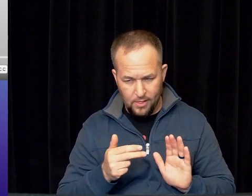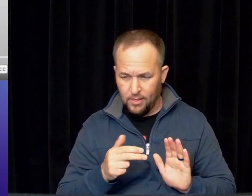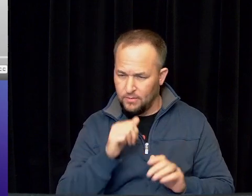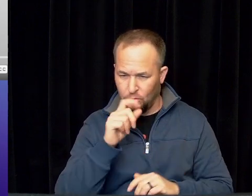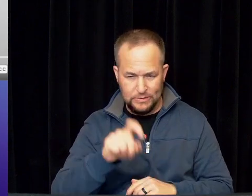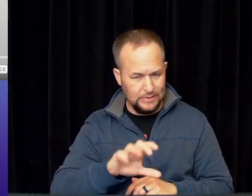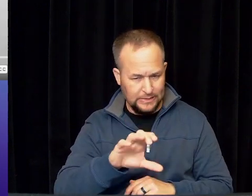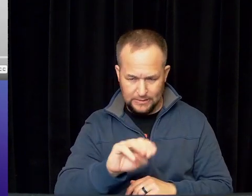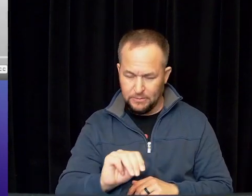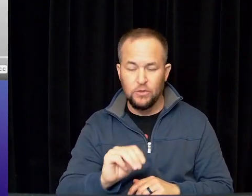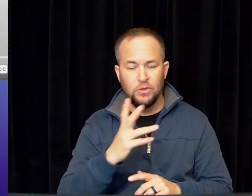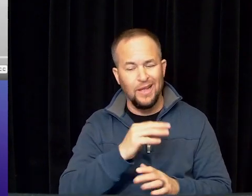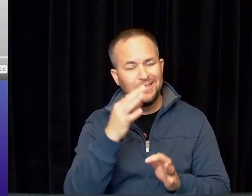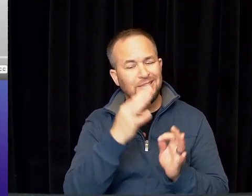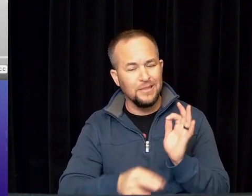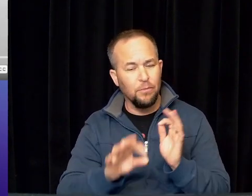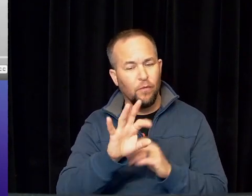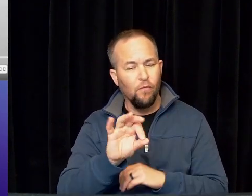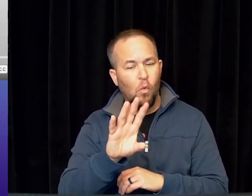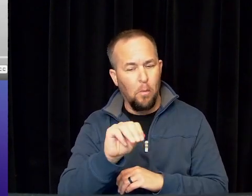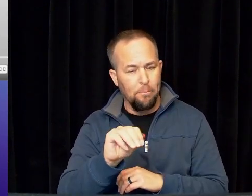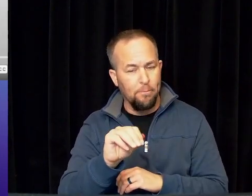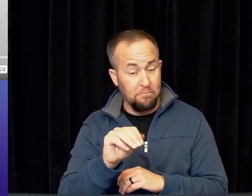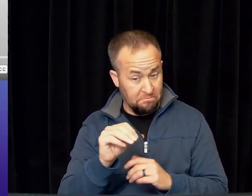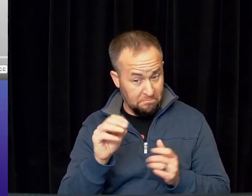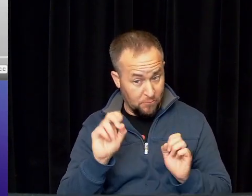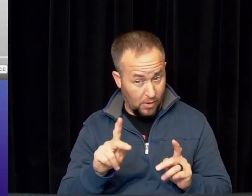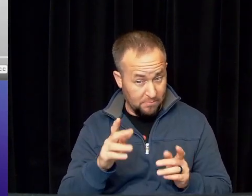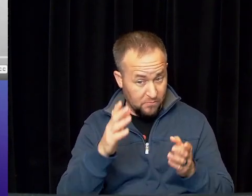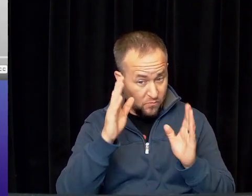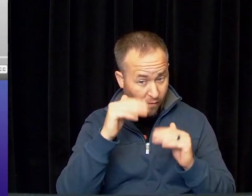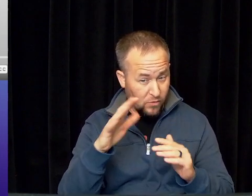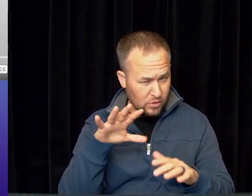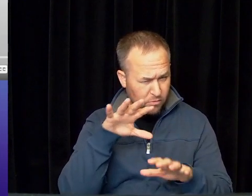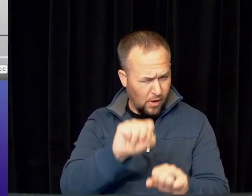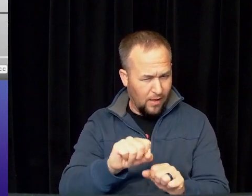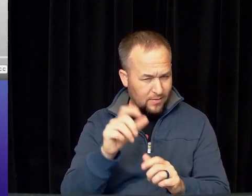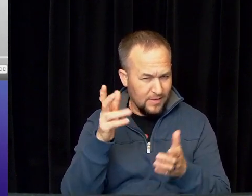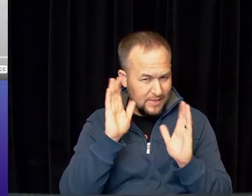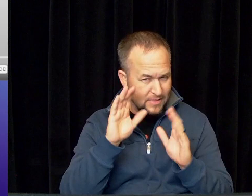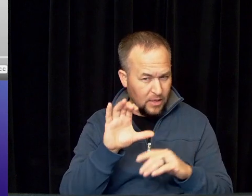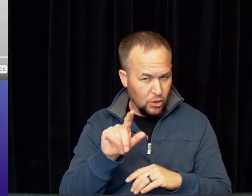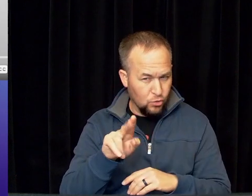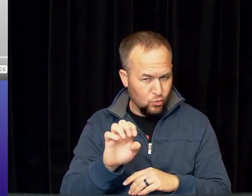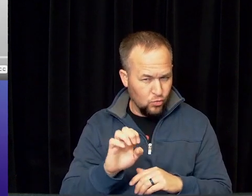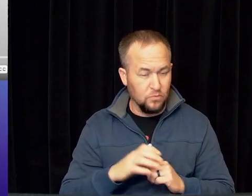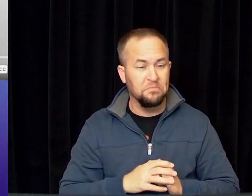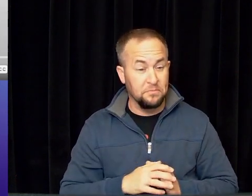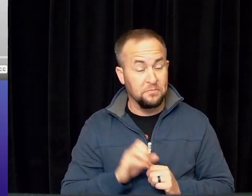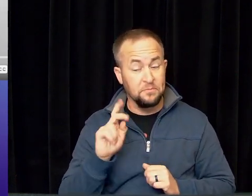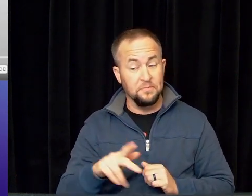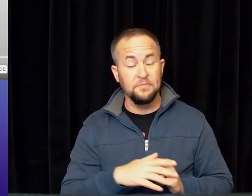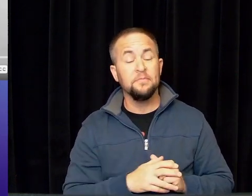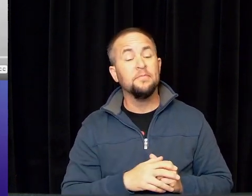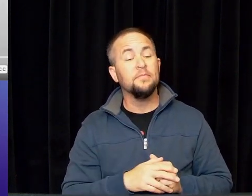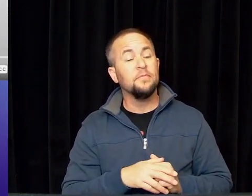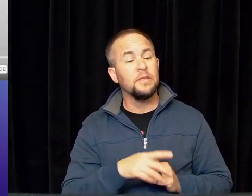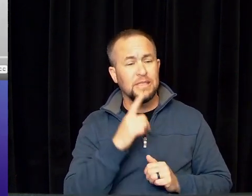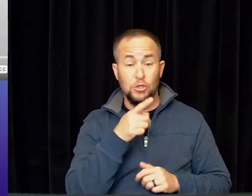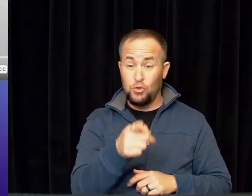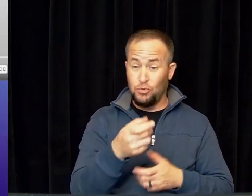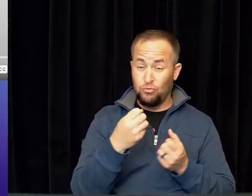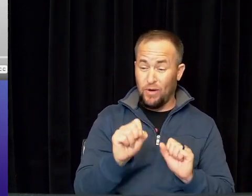form. Hopefully you caught that listening clue. All right, and then I also just realized that it says you tried, but there is